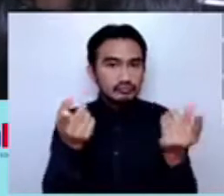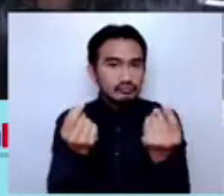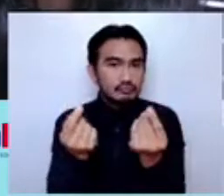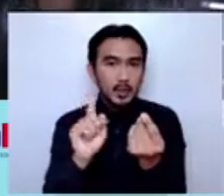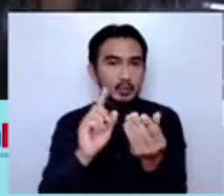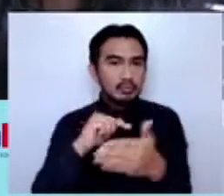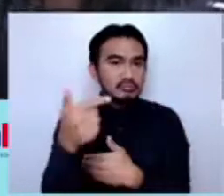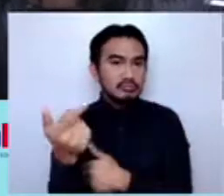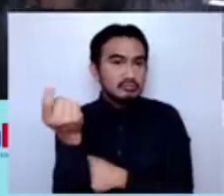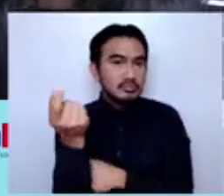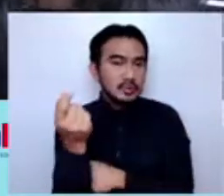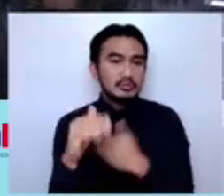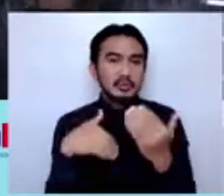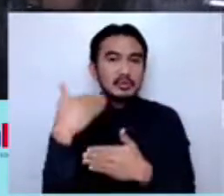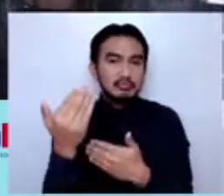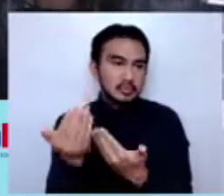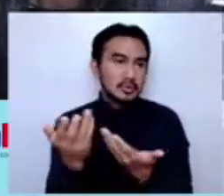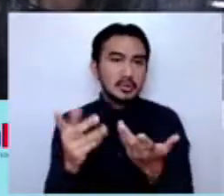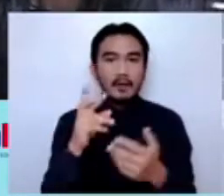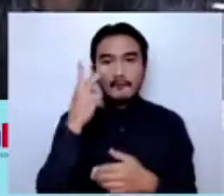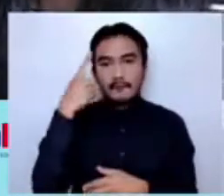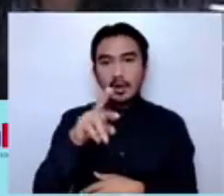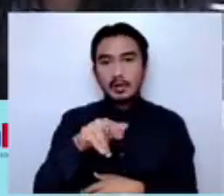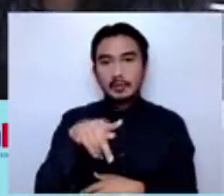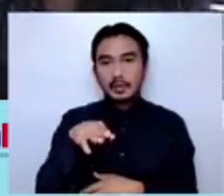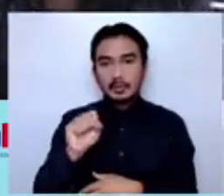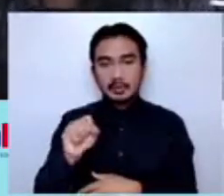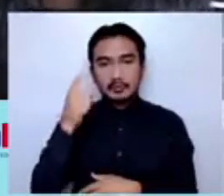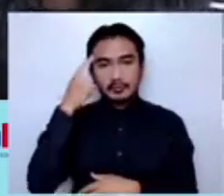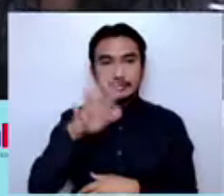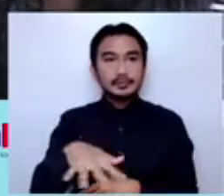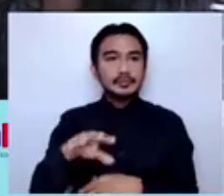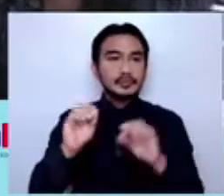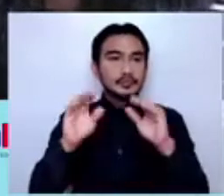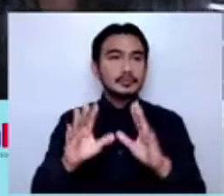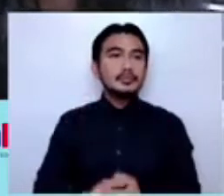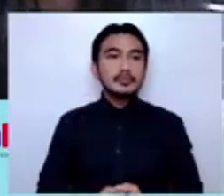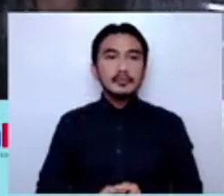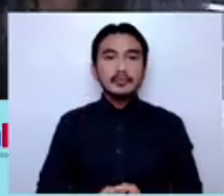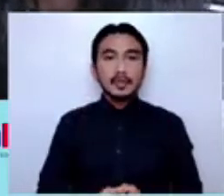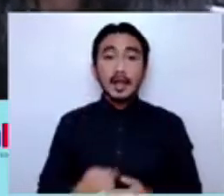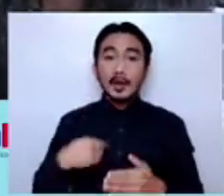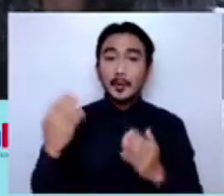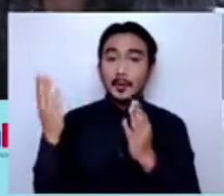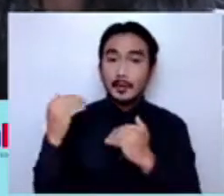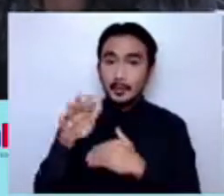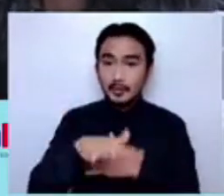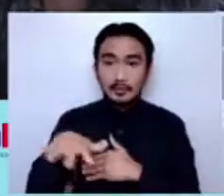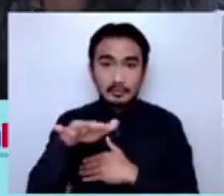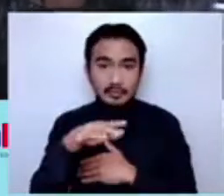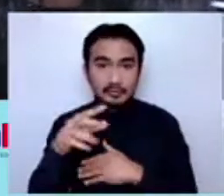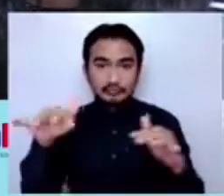after this school year for the RPMS for teachers? So I hope all of you that are watching, you are